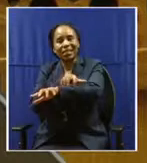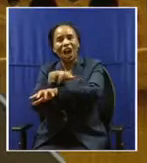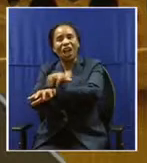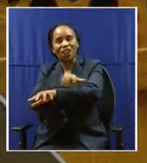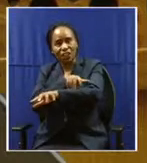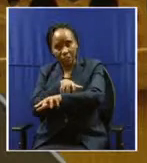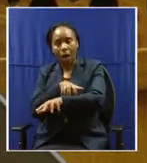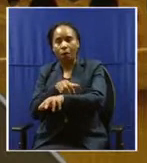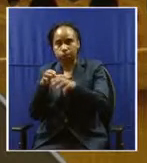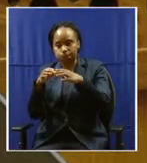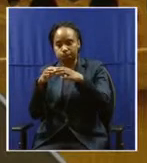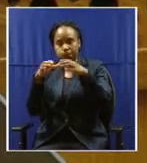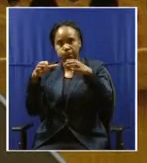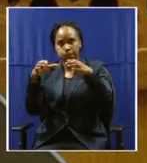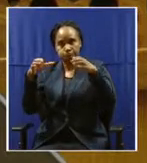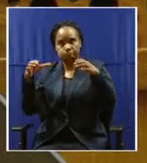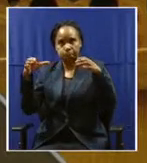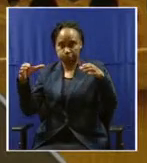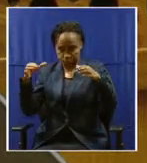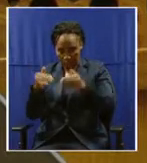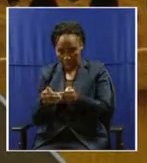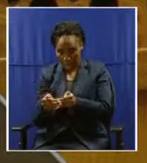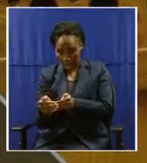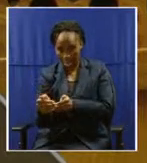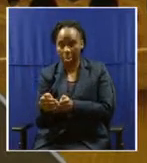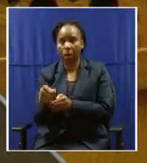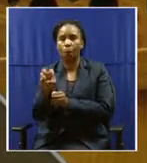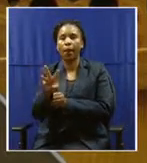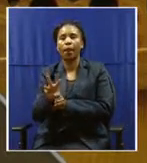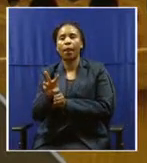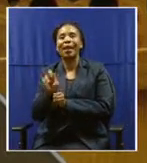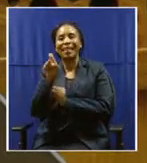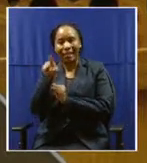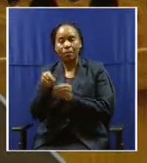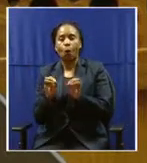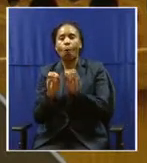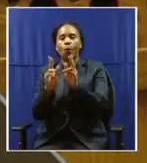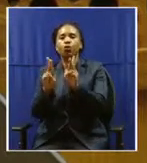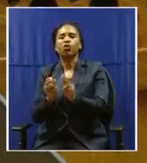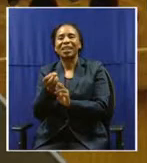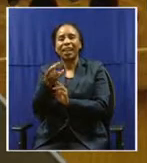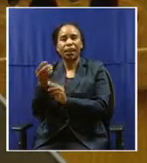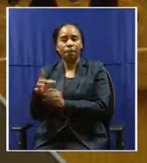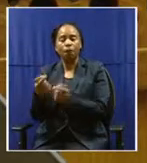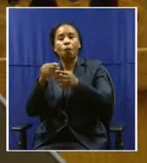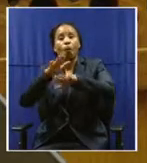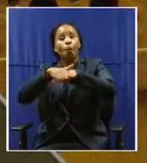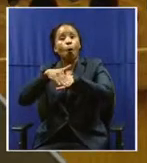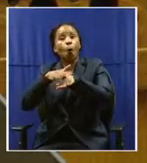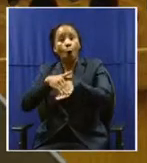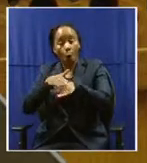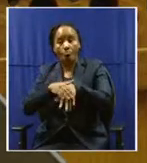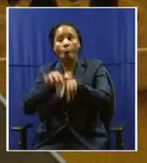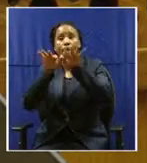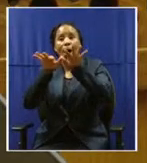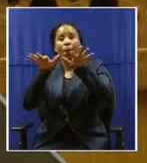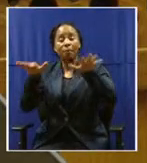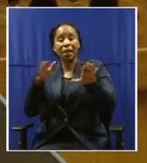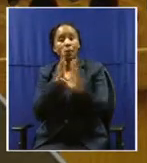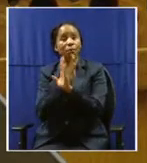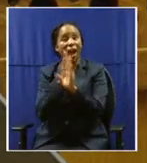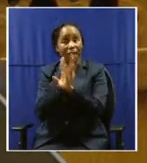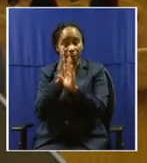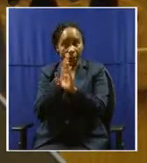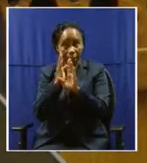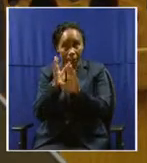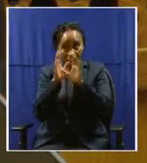likely to grow in the near term. This provides an opportunity for further public-private partnerships